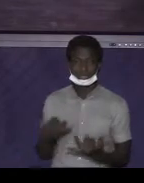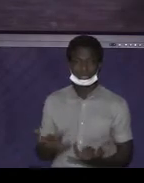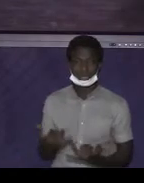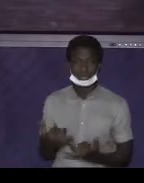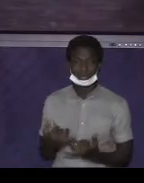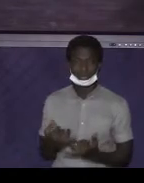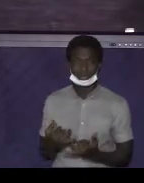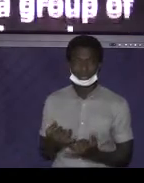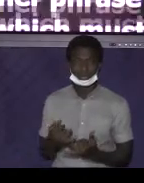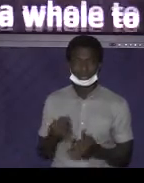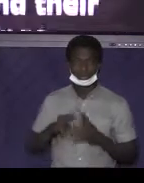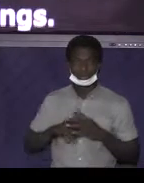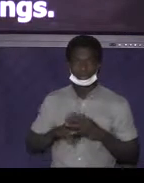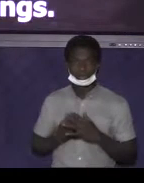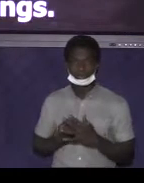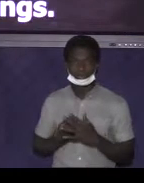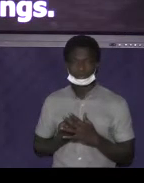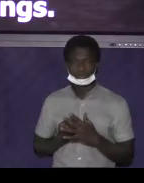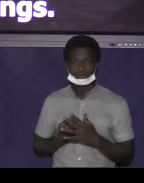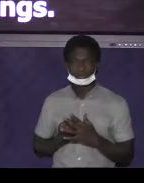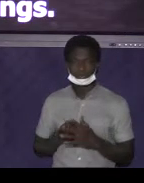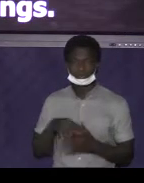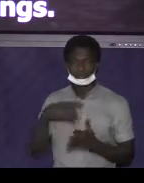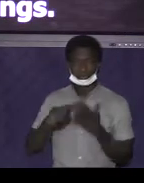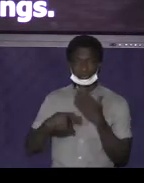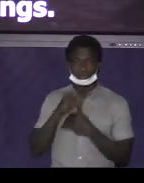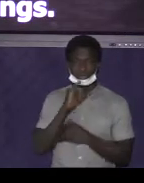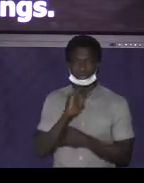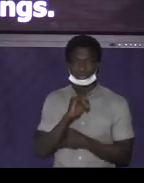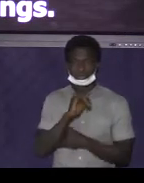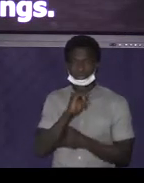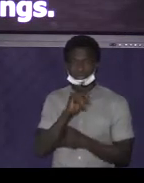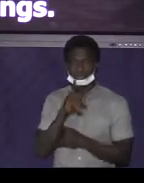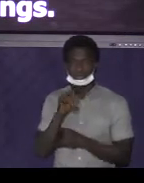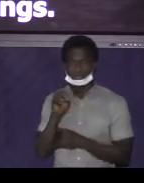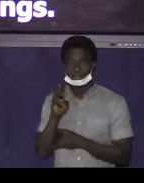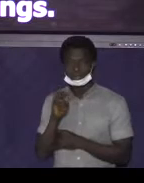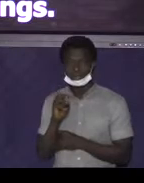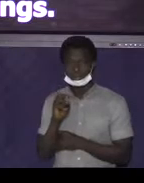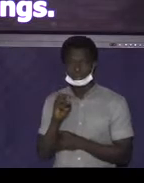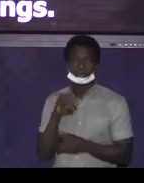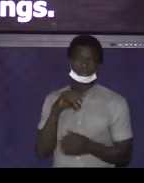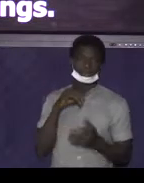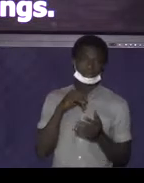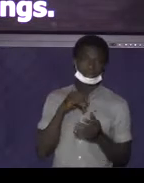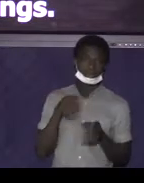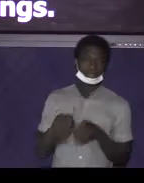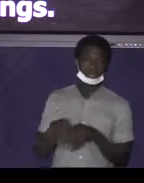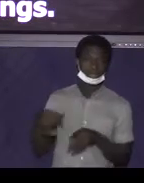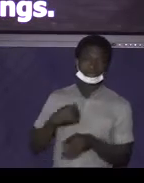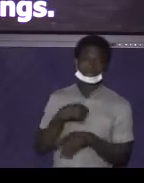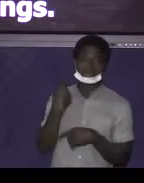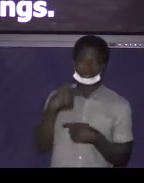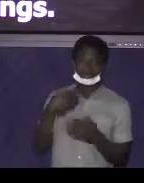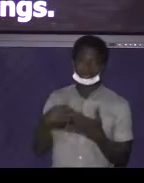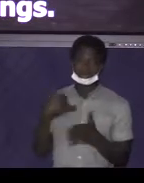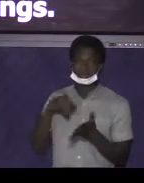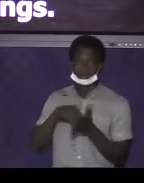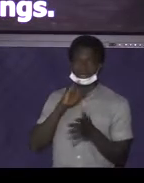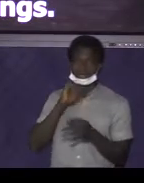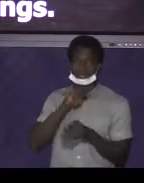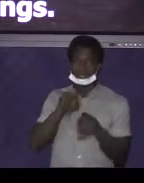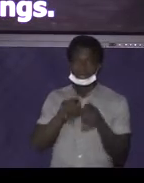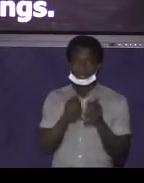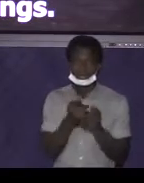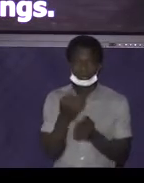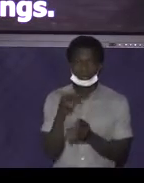Now, let's begin. What is an idiom? An idiom, like we said before, is a group of